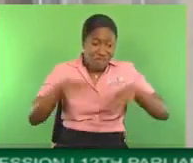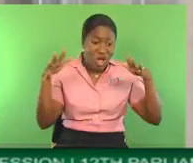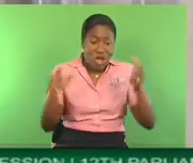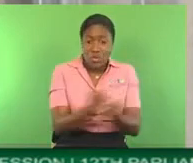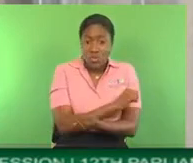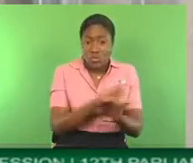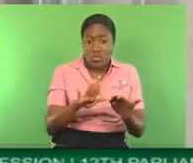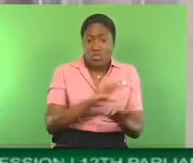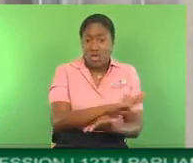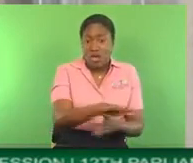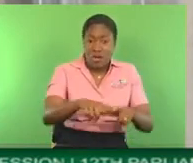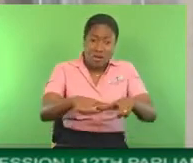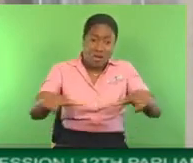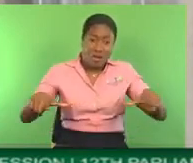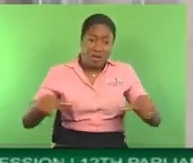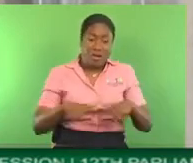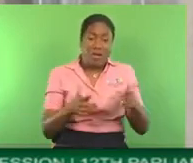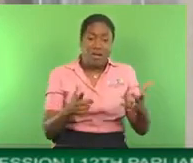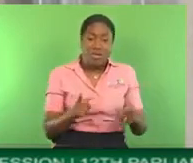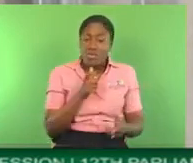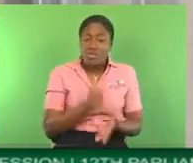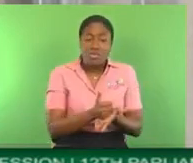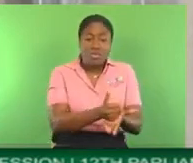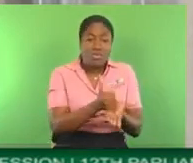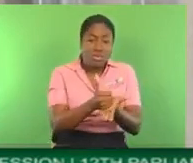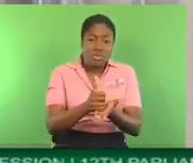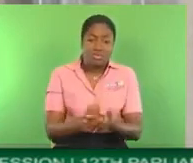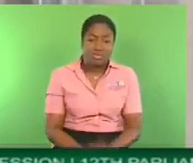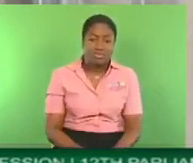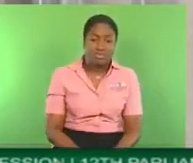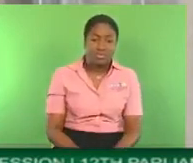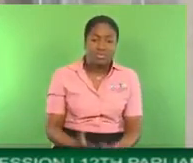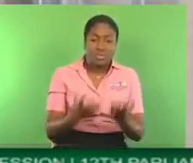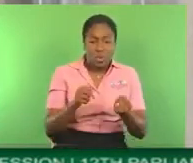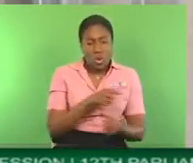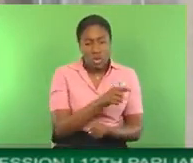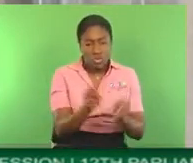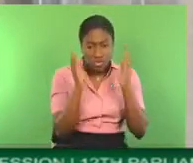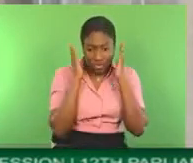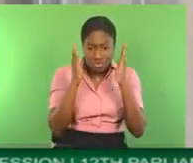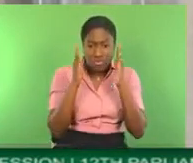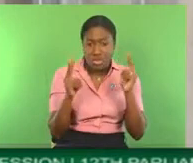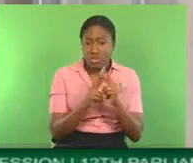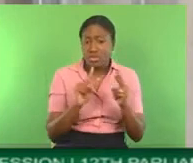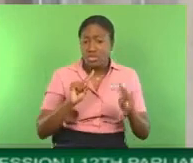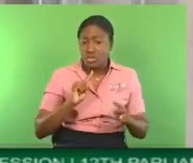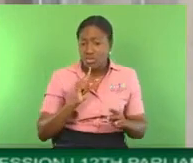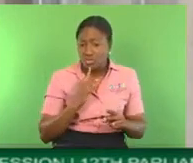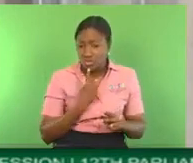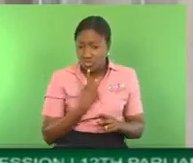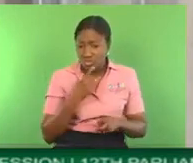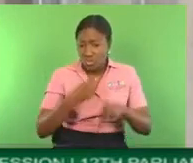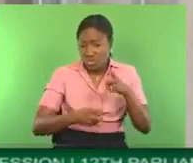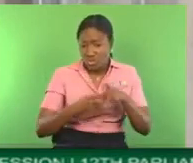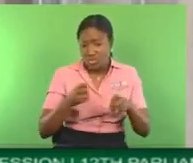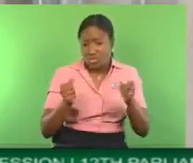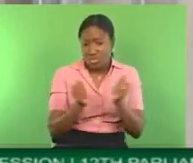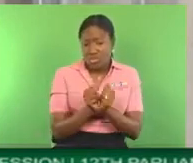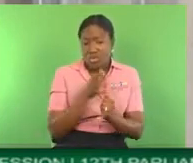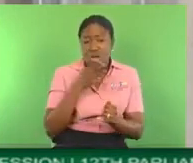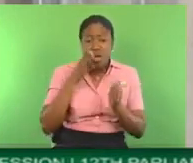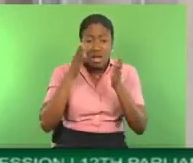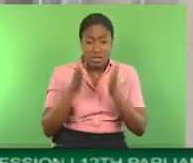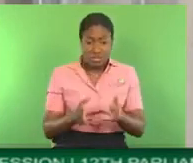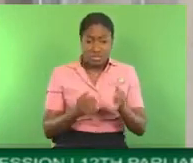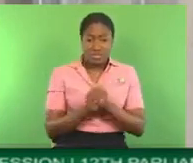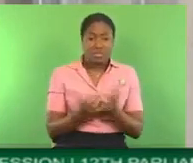their livelihood and produce? I wish to draw attention to a critical issue plaguing our agricultural sector, is